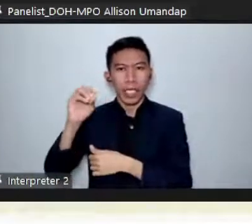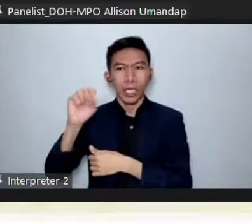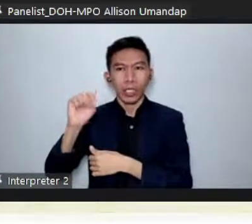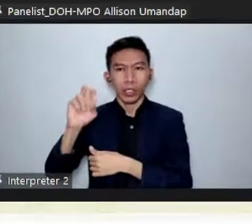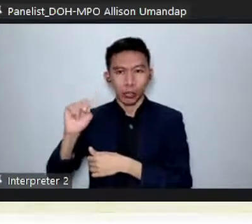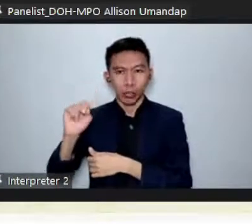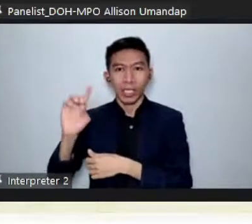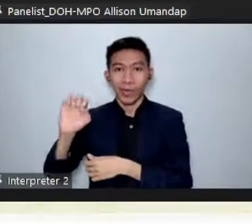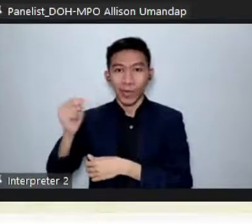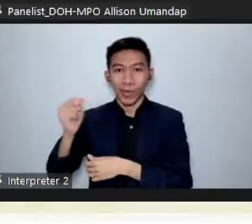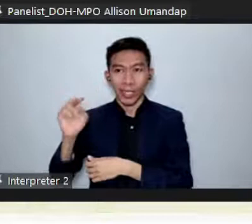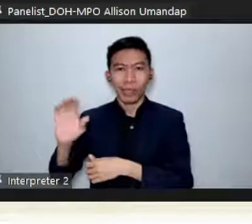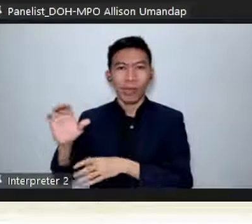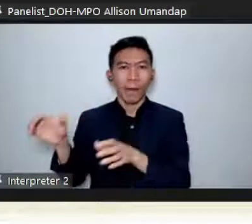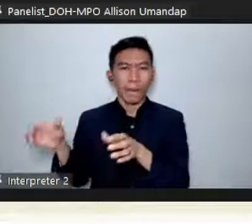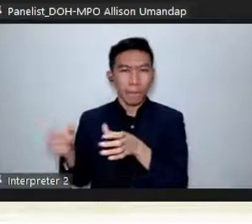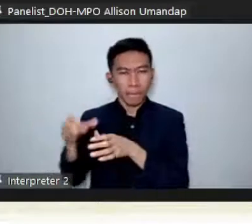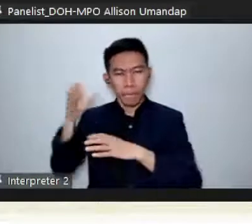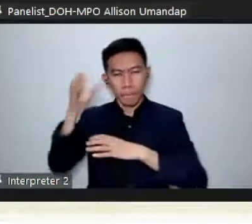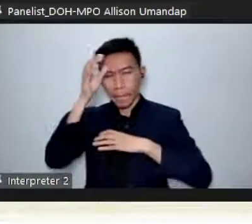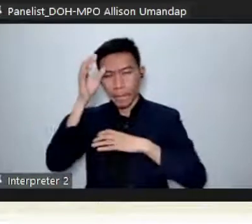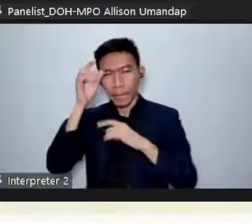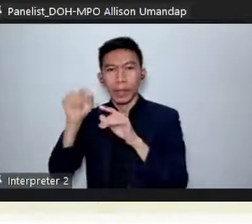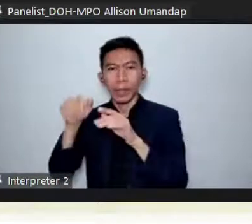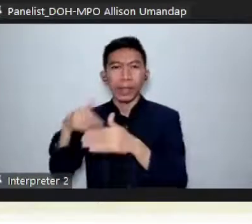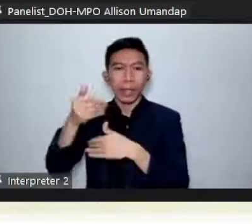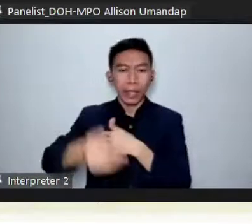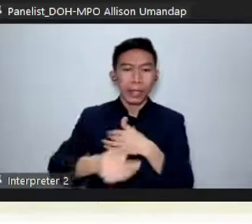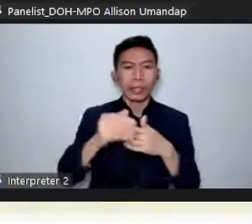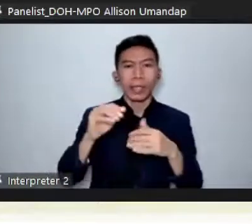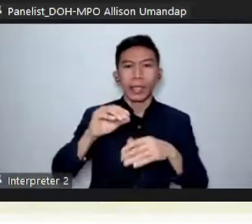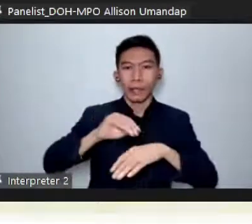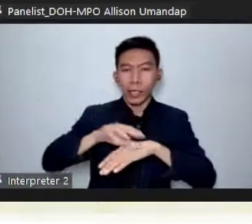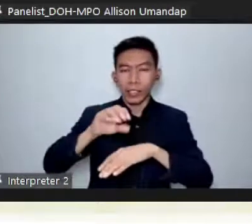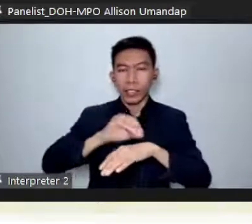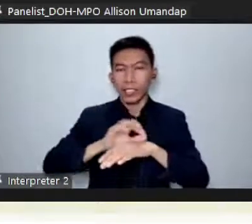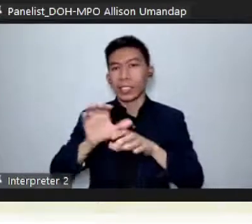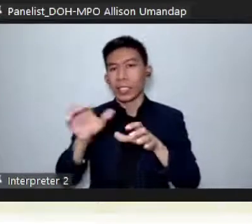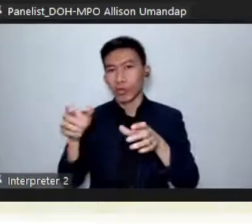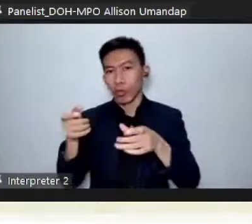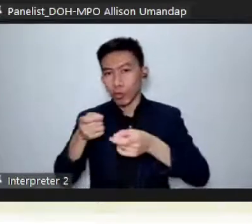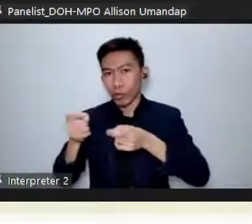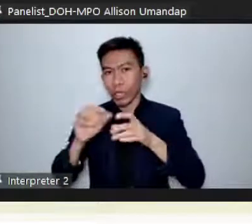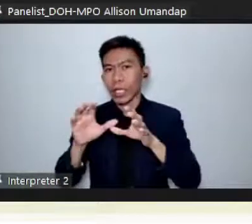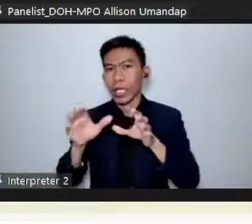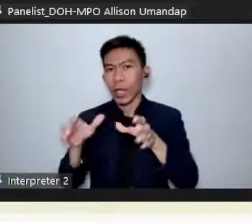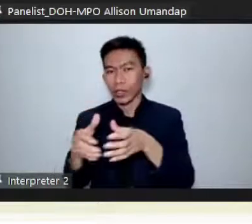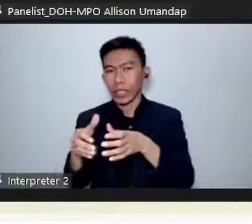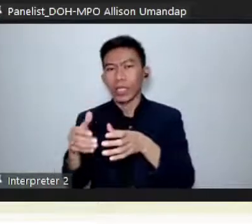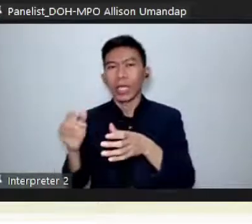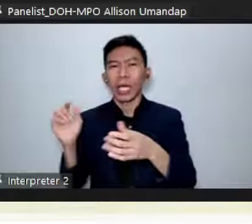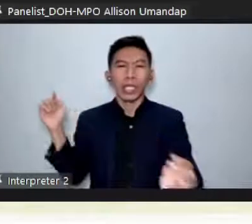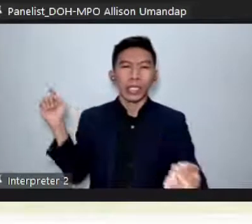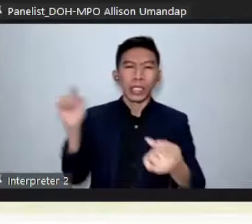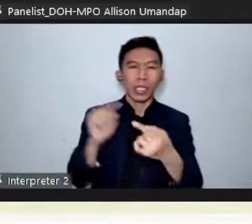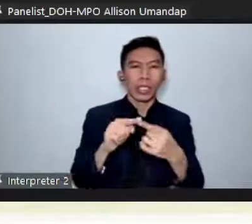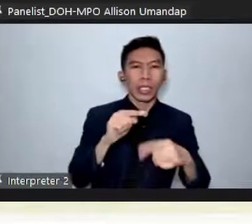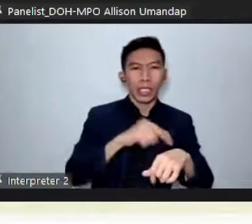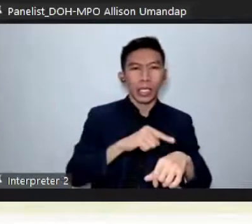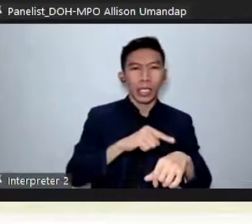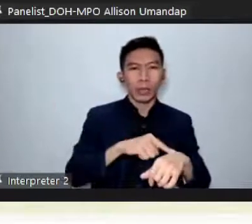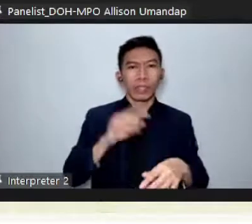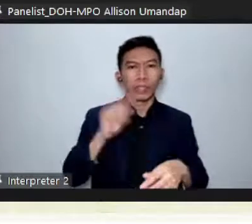Force, and then Advisory Cancer Control Council up to the time of DOH Secretary